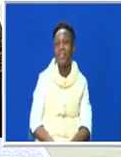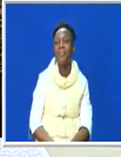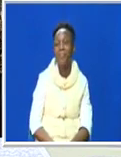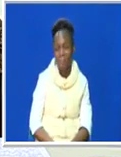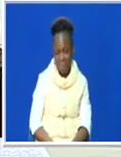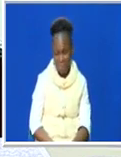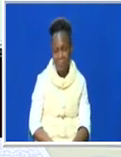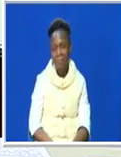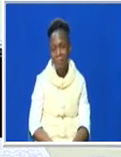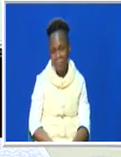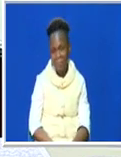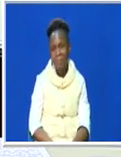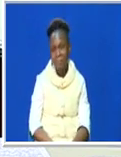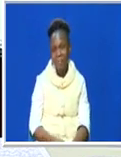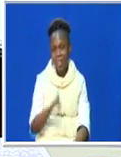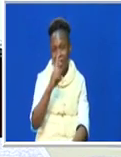will follow.